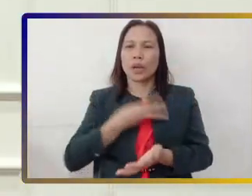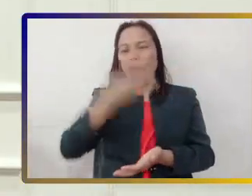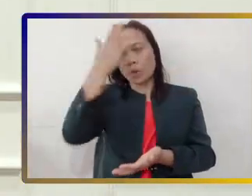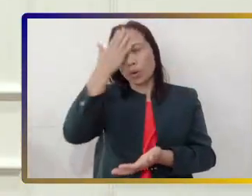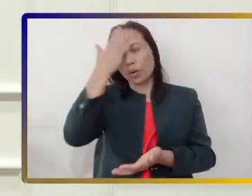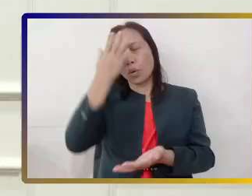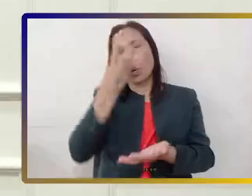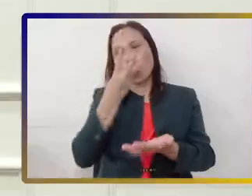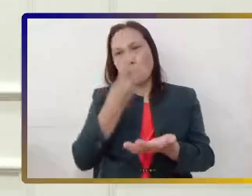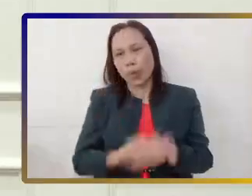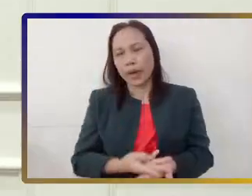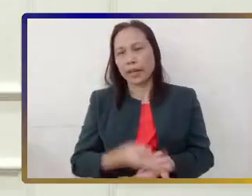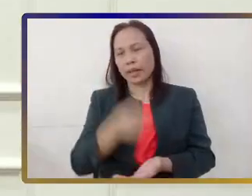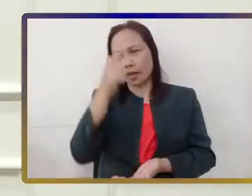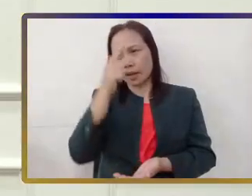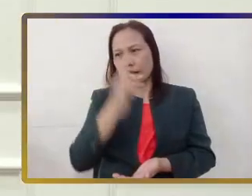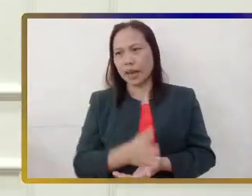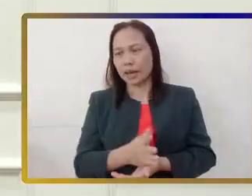Ang